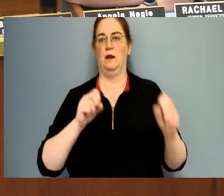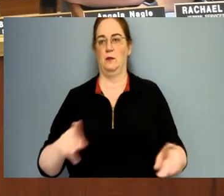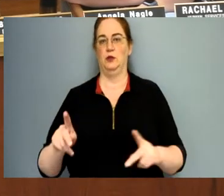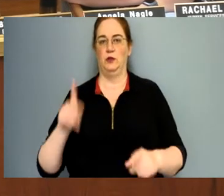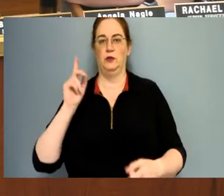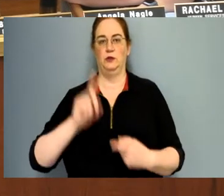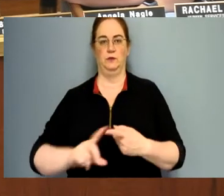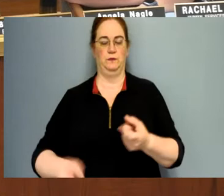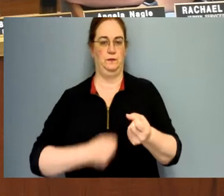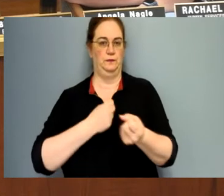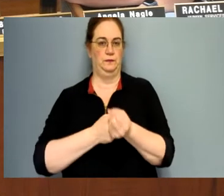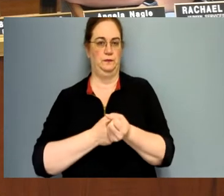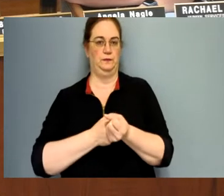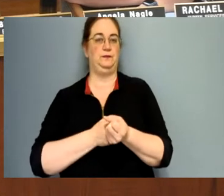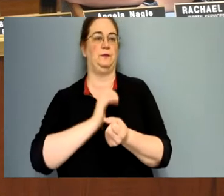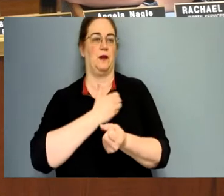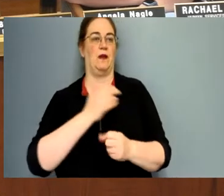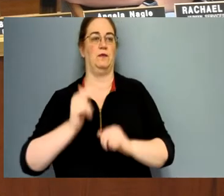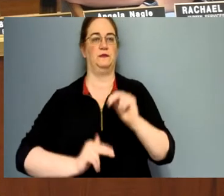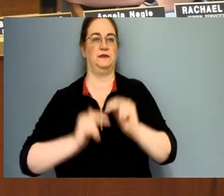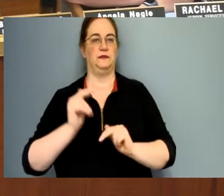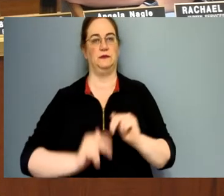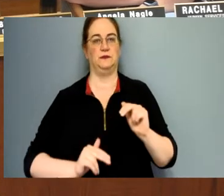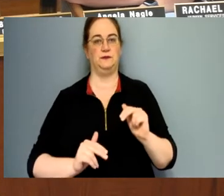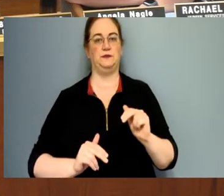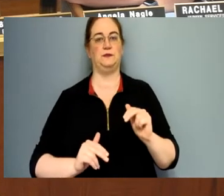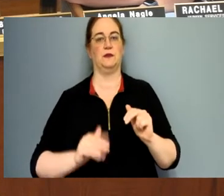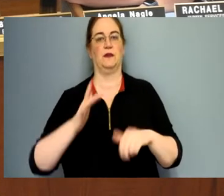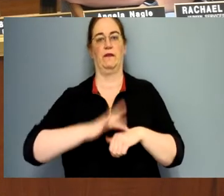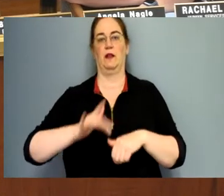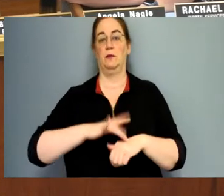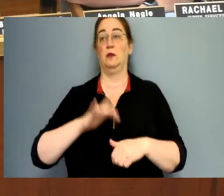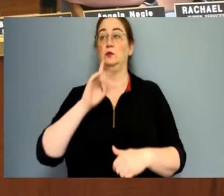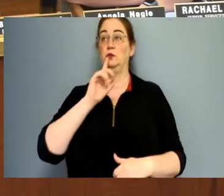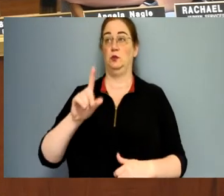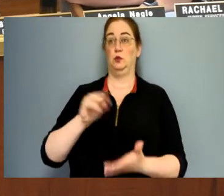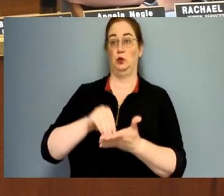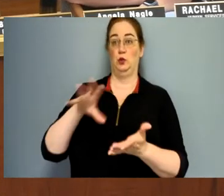to support our facilities available to not only